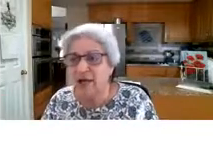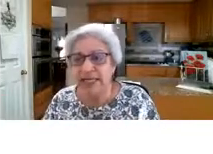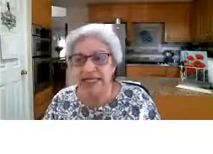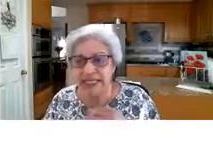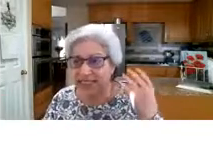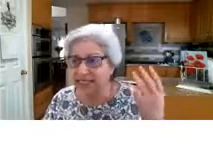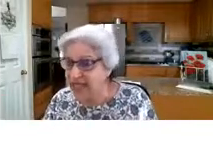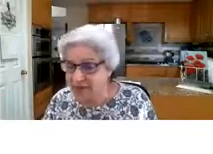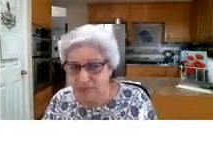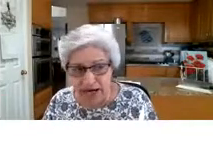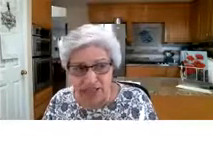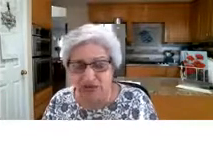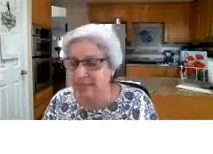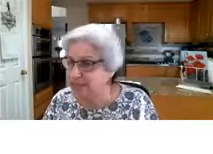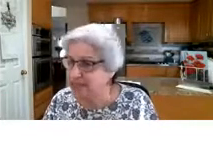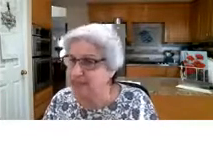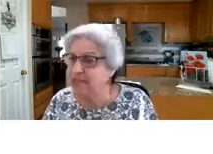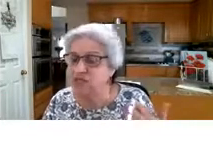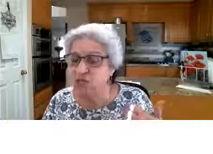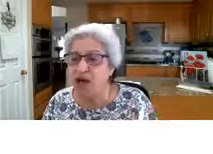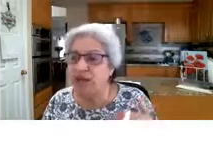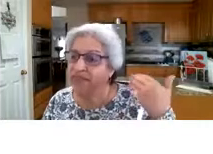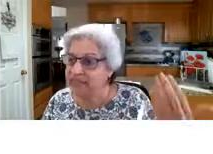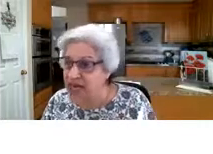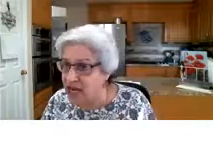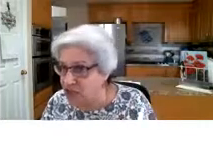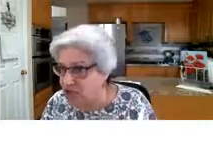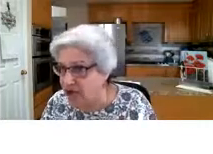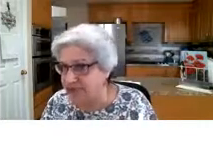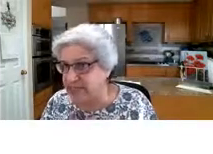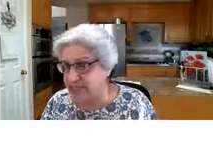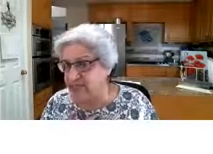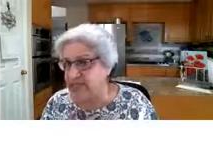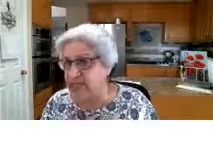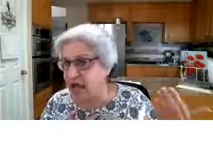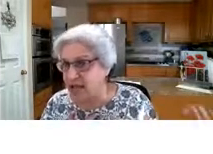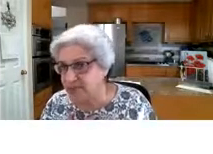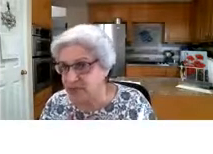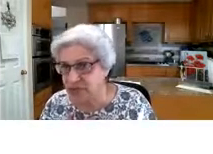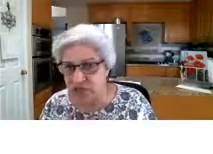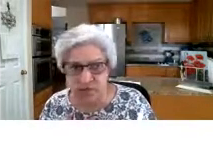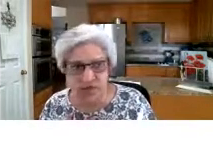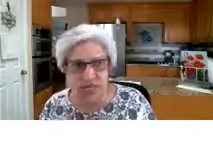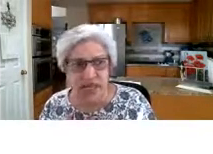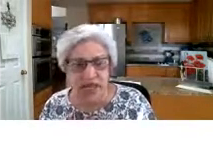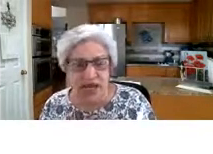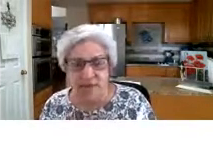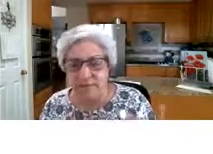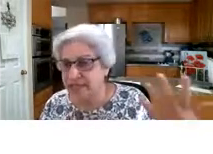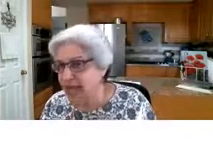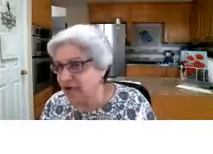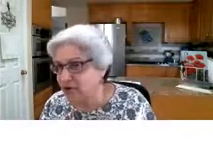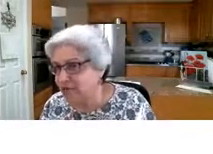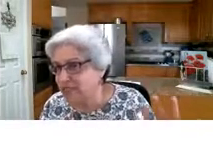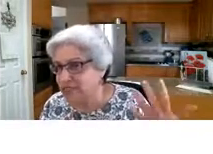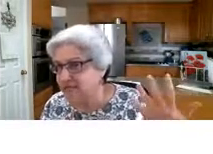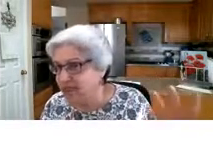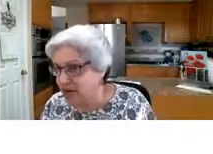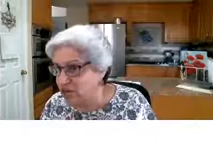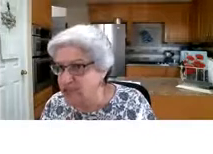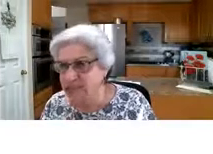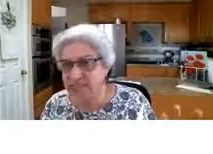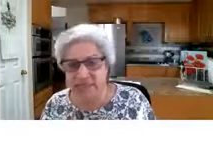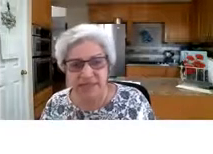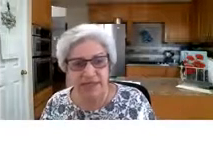matter, because the second monitoring system is one that doctors' offices and hospitals use. Its acronym is